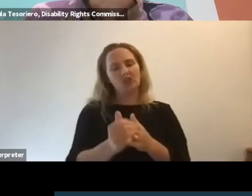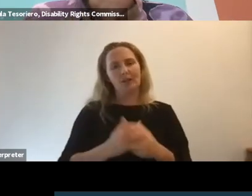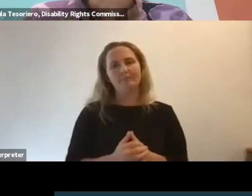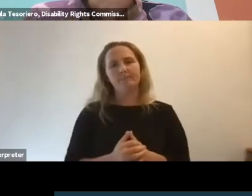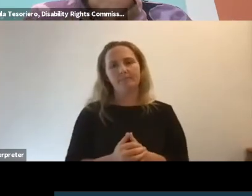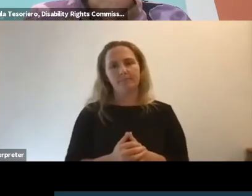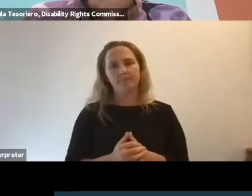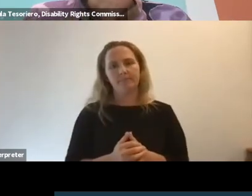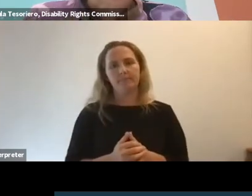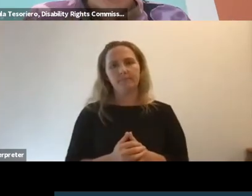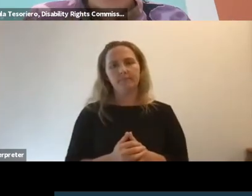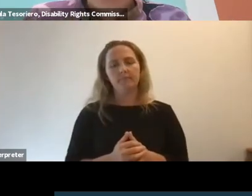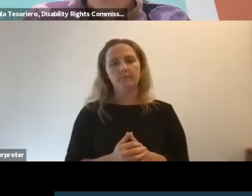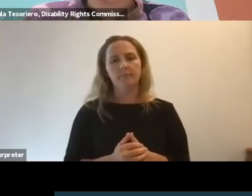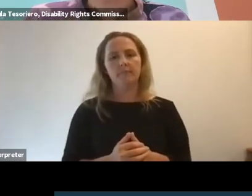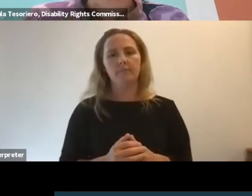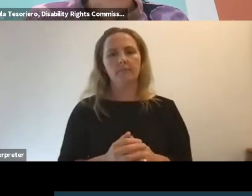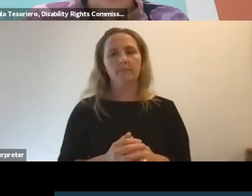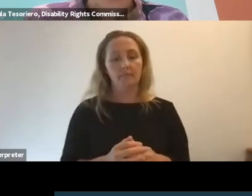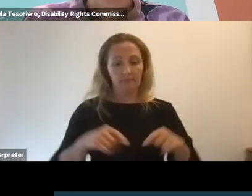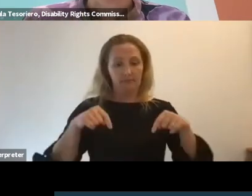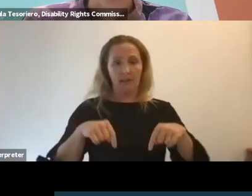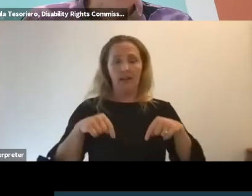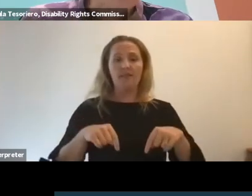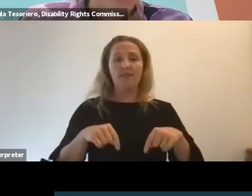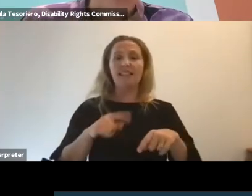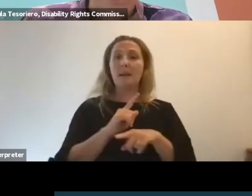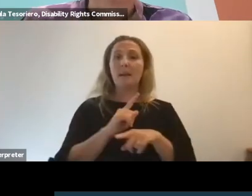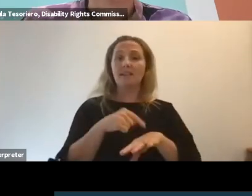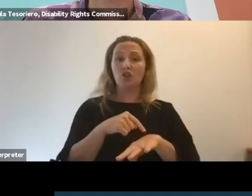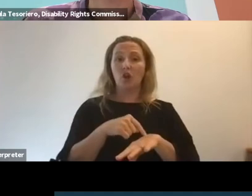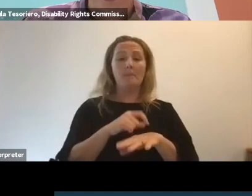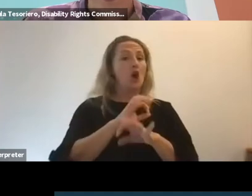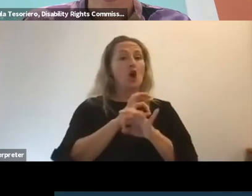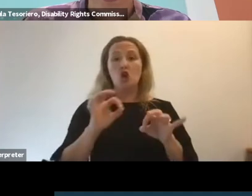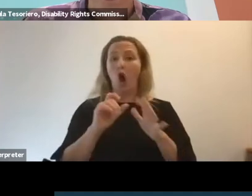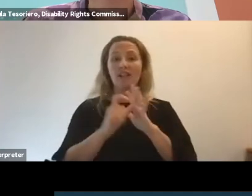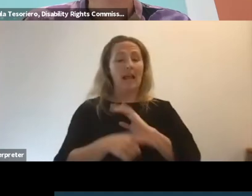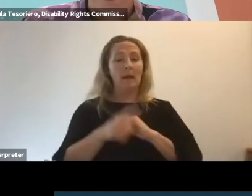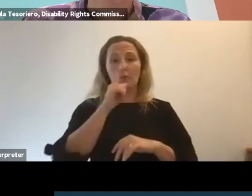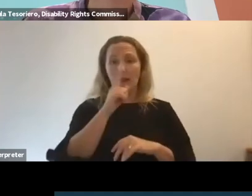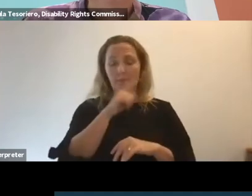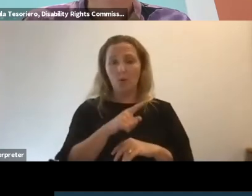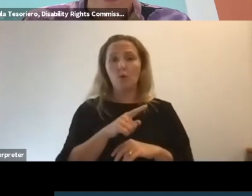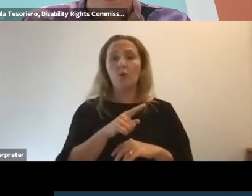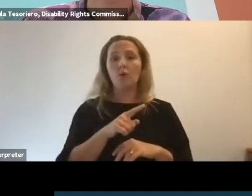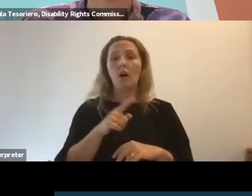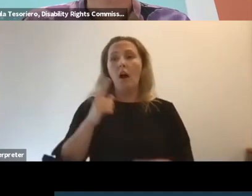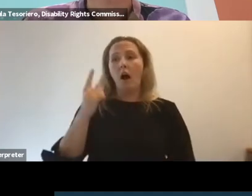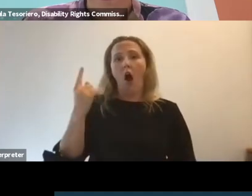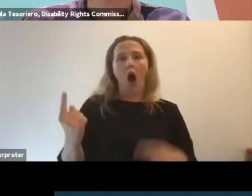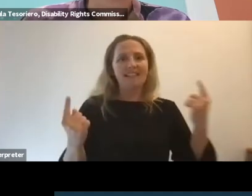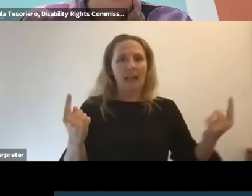know, for this moment in time, non-disabled people were isolated at